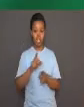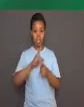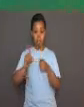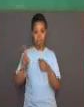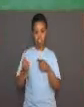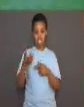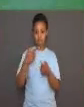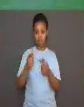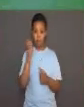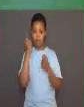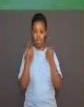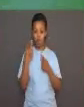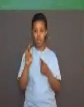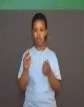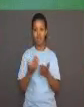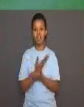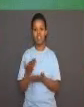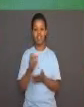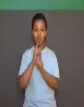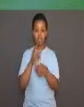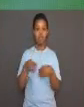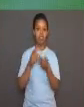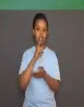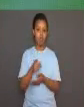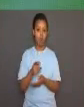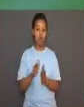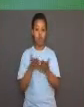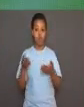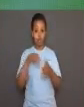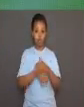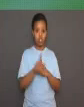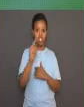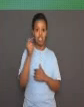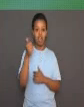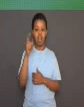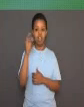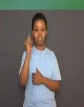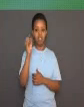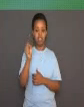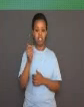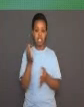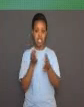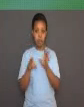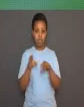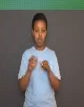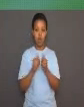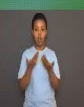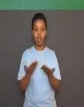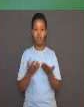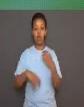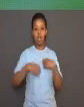stimulus. In our textbook, taxis are described as how the organism